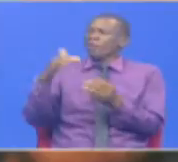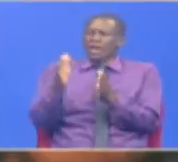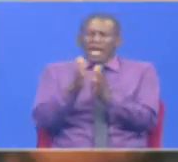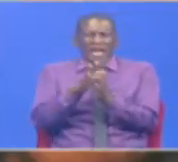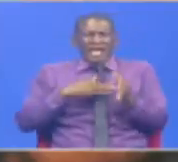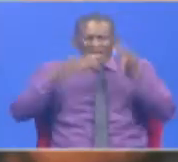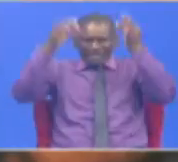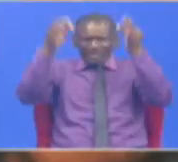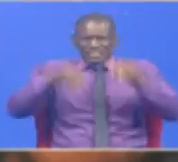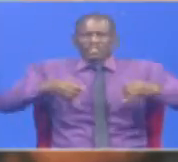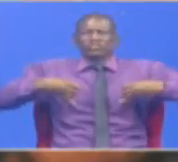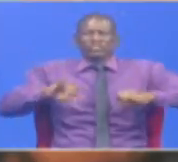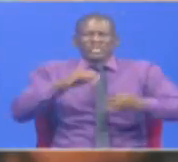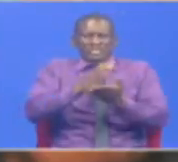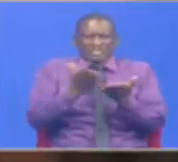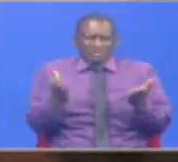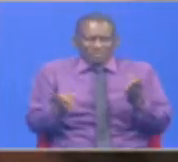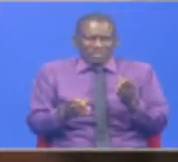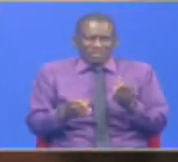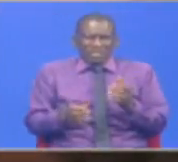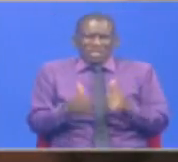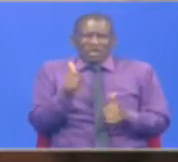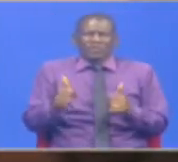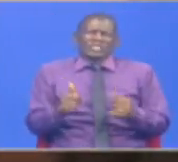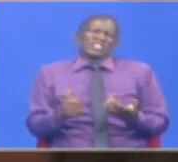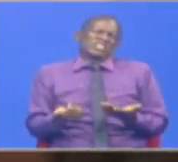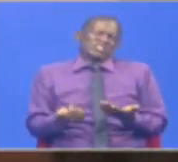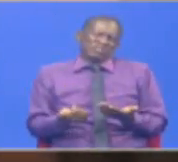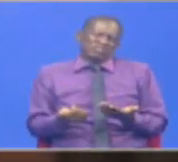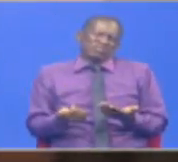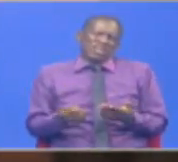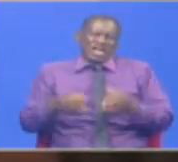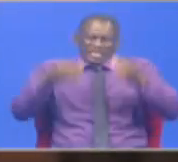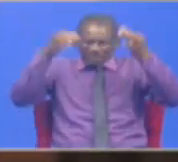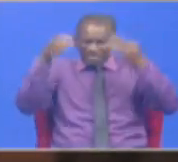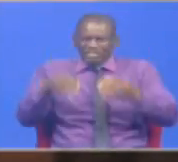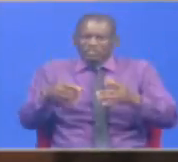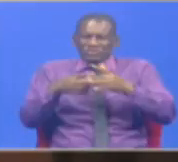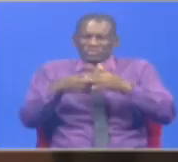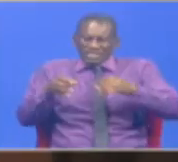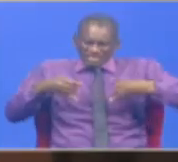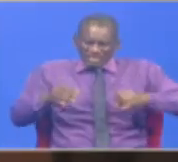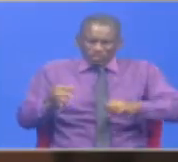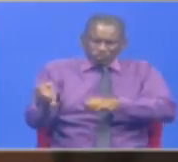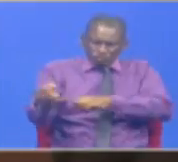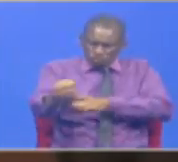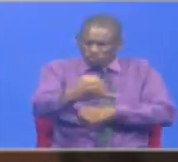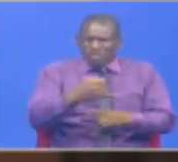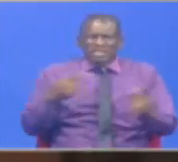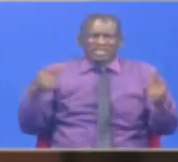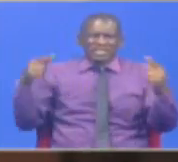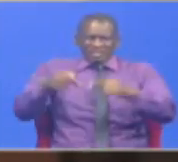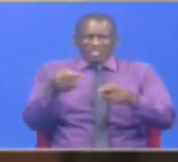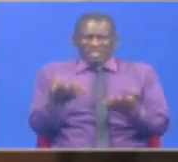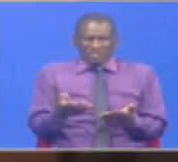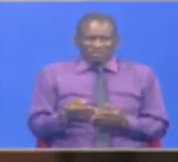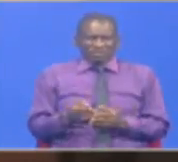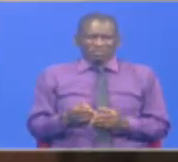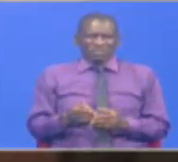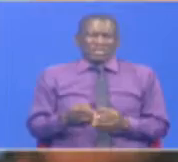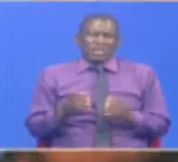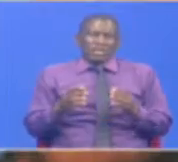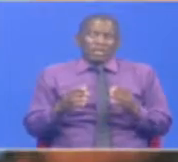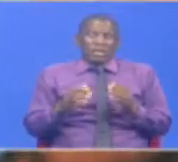to try something that I used to do, a small drawing on a sketchbook. Up to now, it's still mysterious how